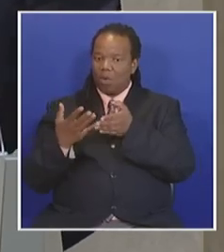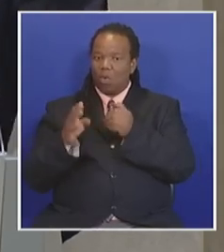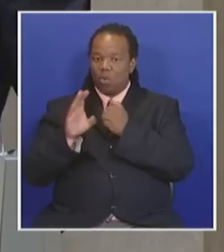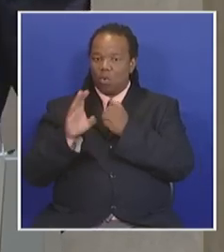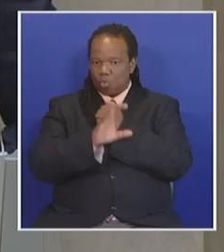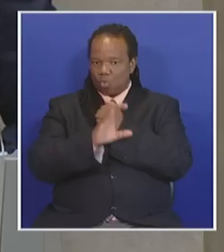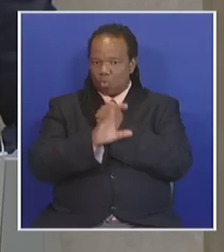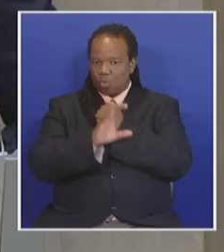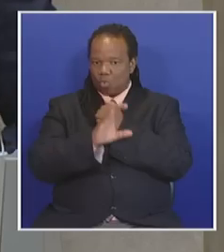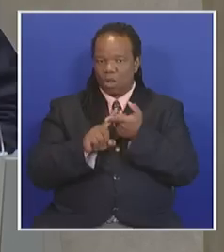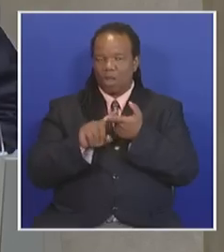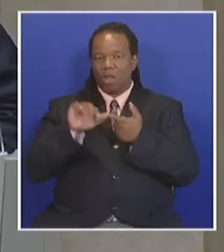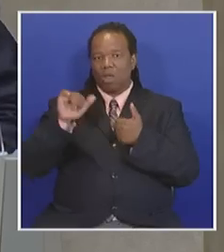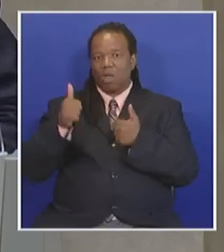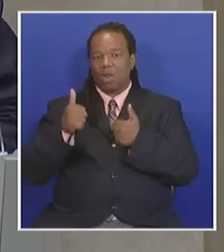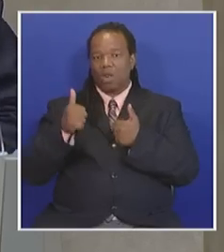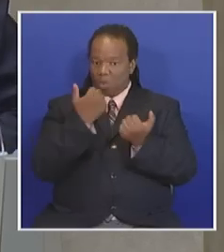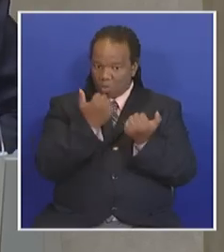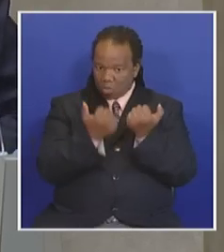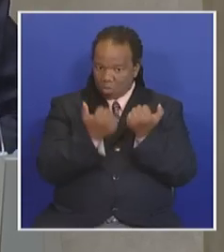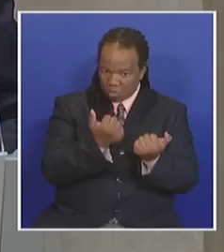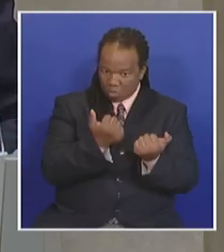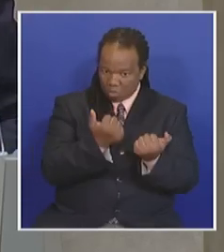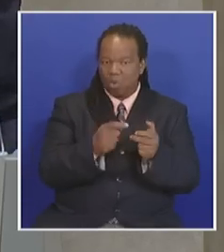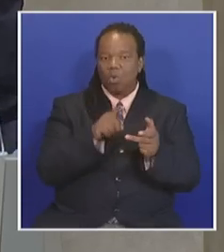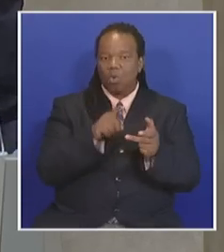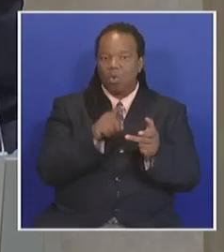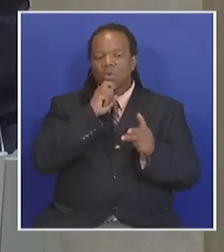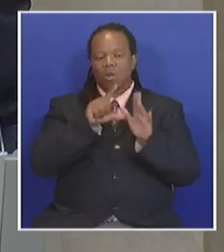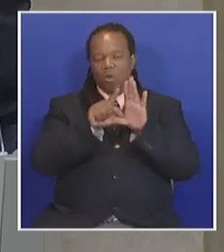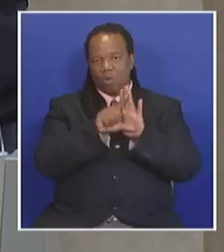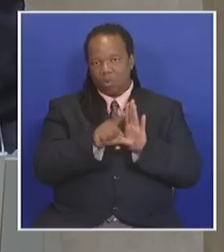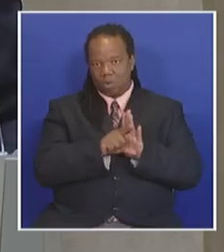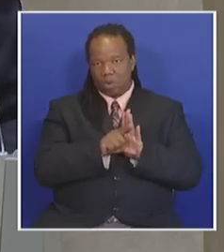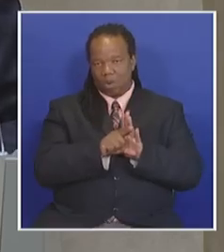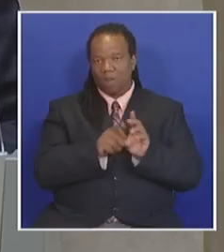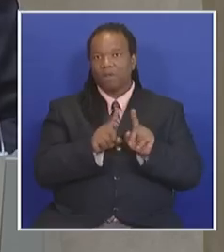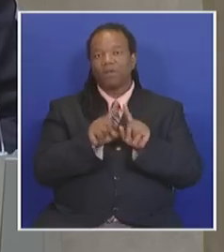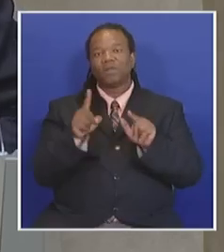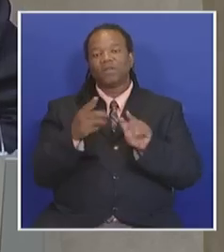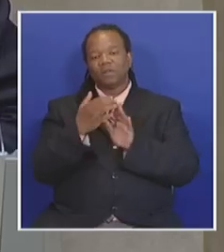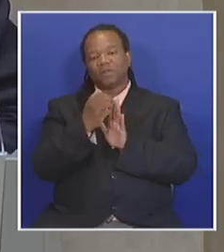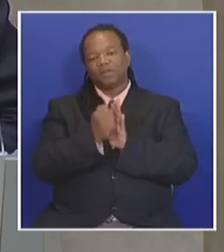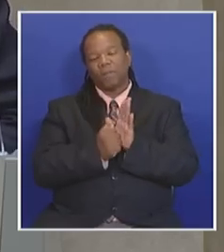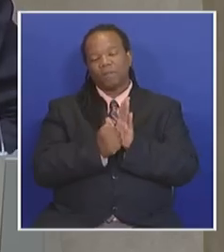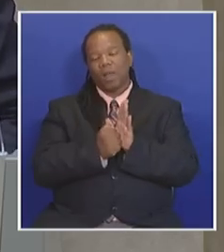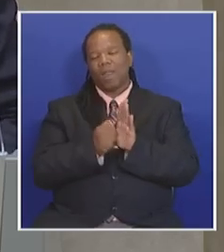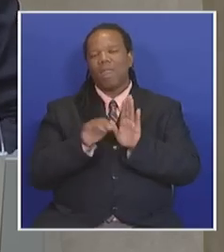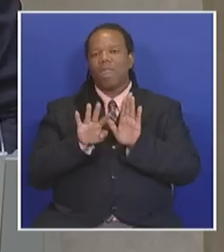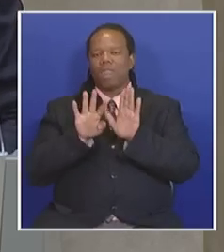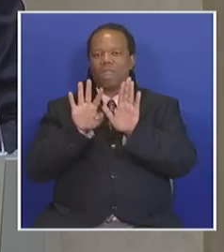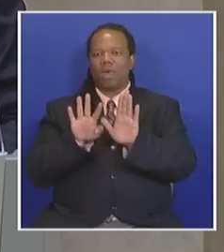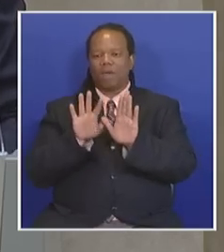mechanisms established to deal with issues of this nature, such as the Chapter 9 institutions and the